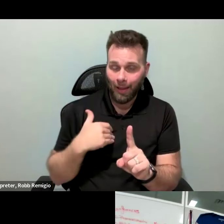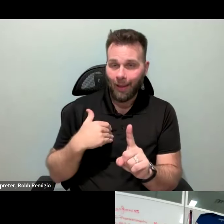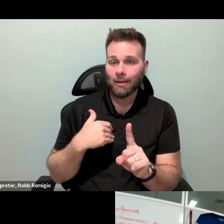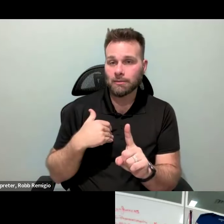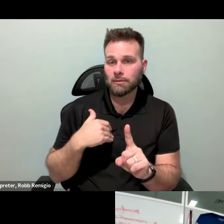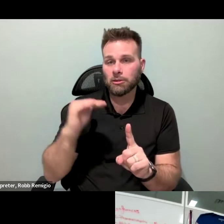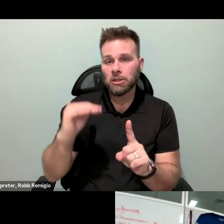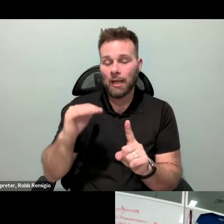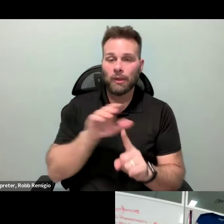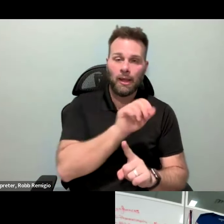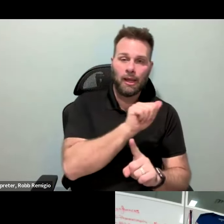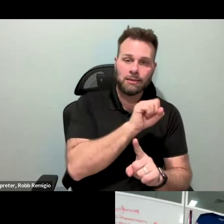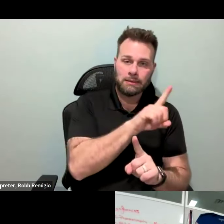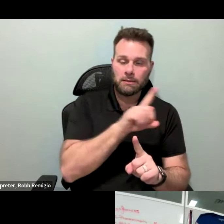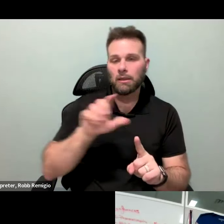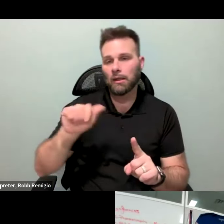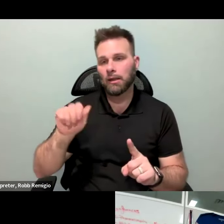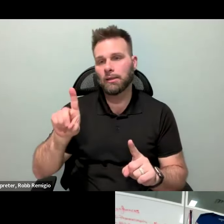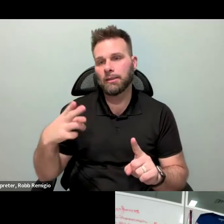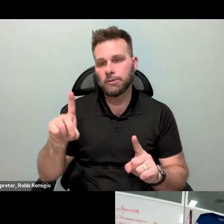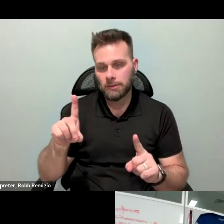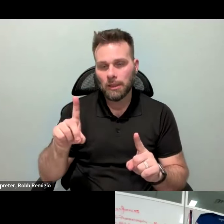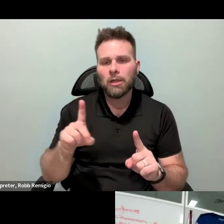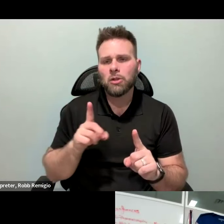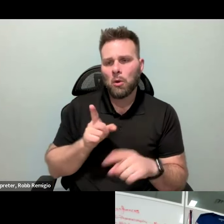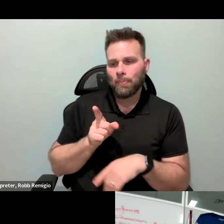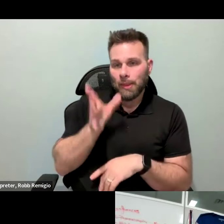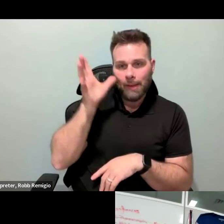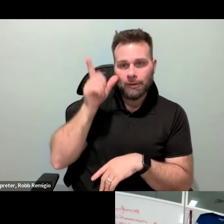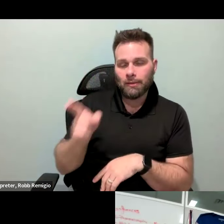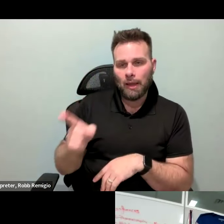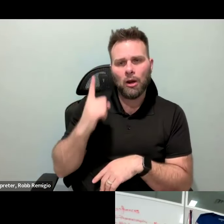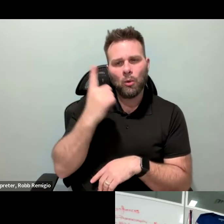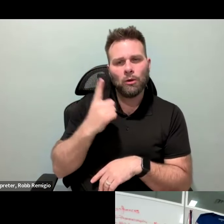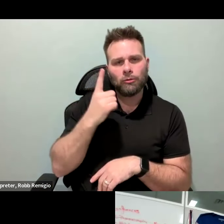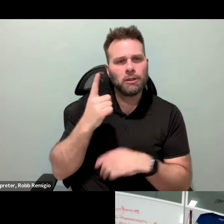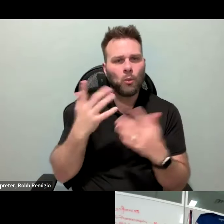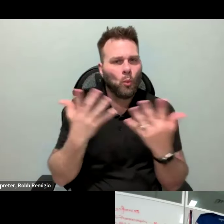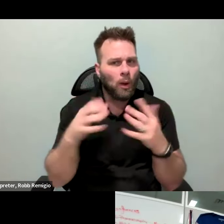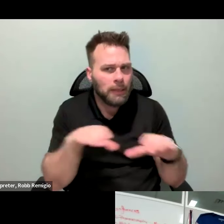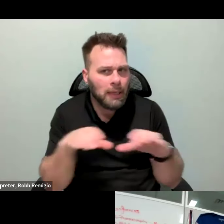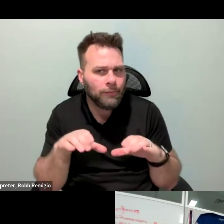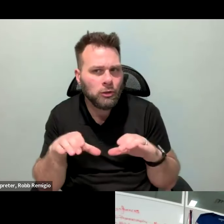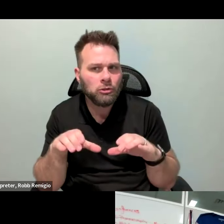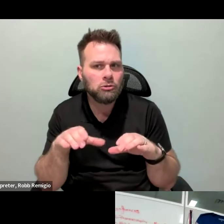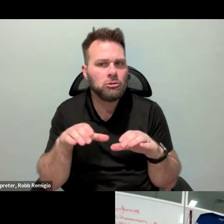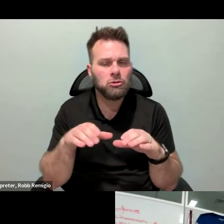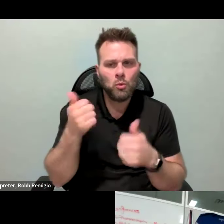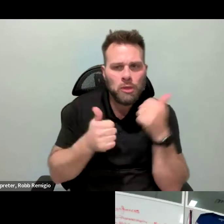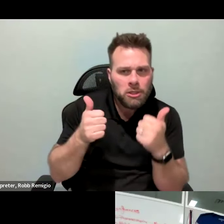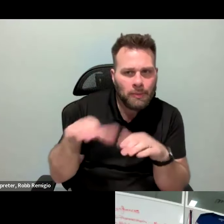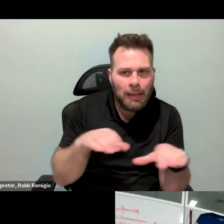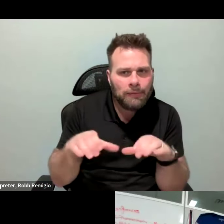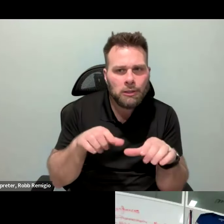this parent is wondering which behaviors are which and whether that even matters.